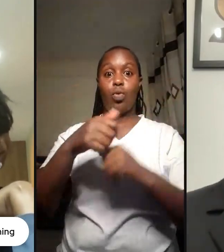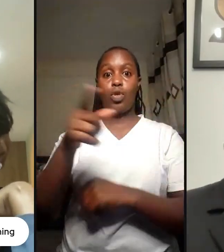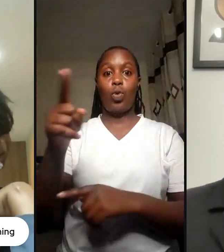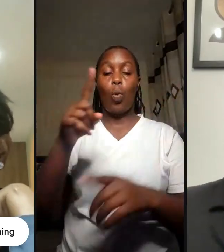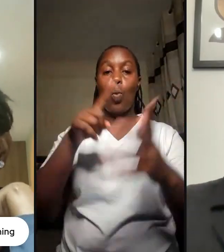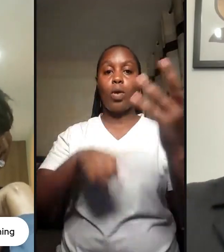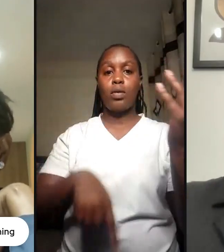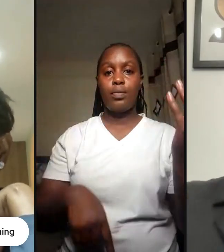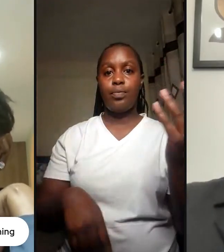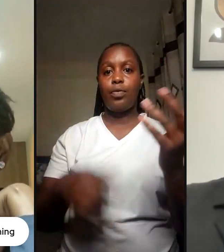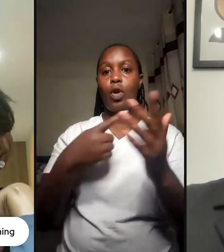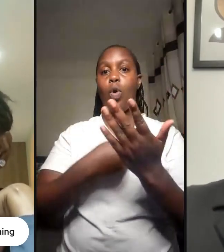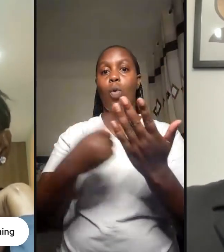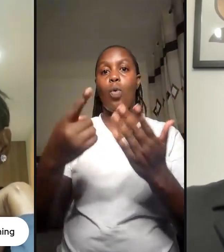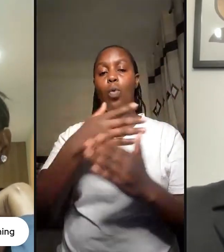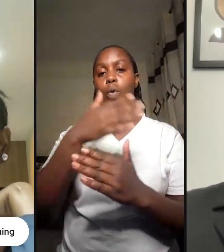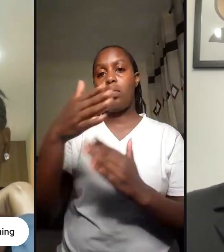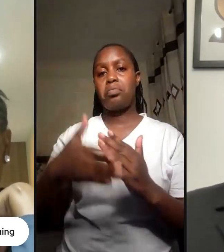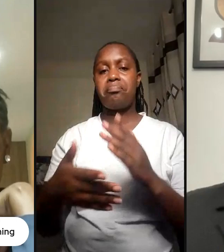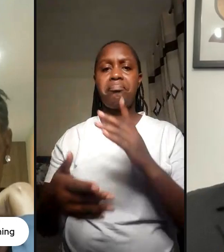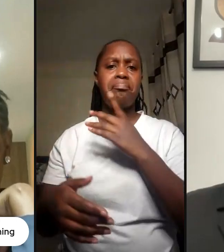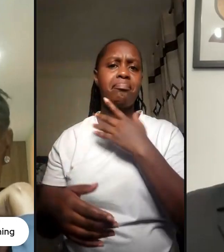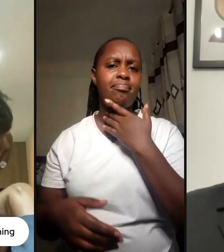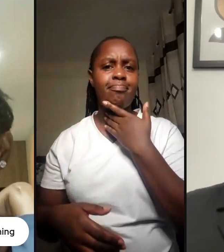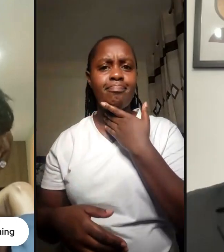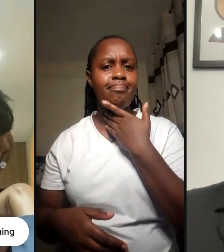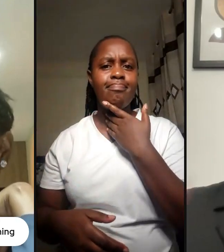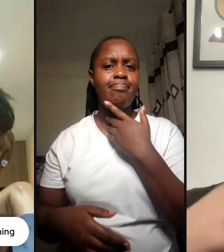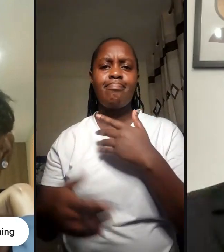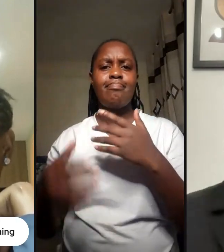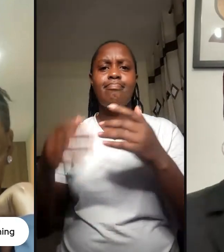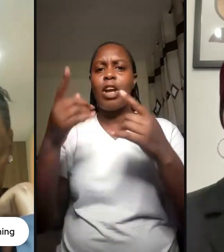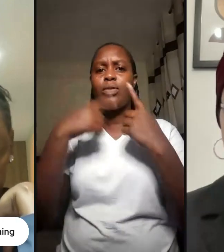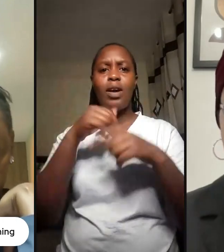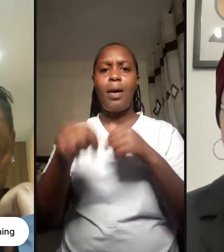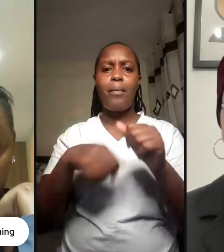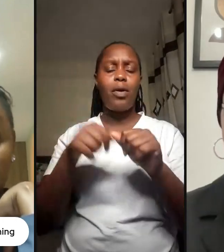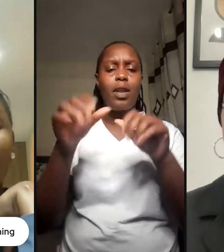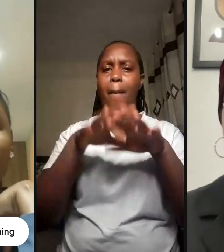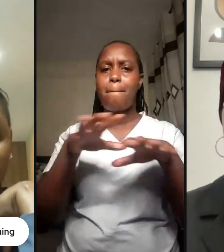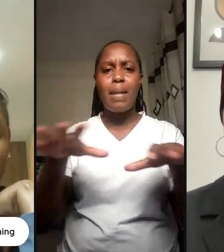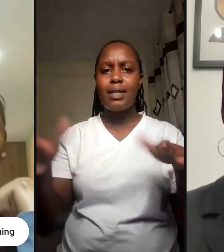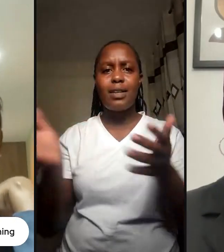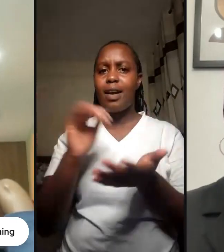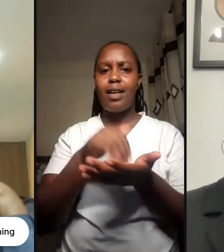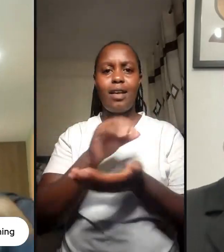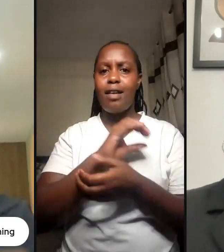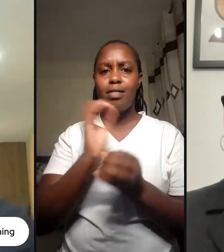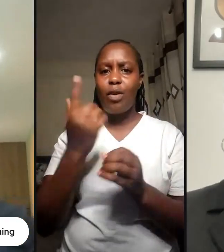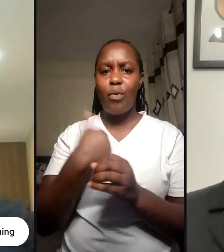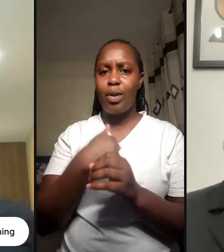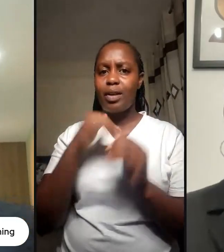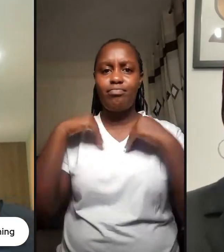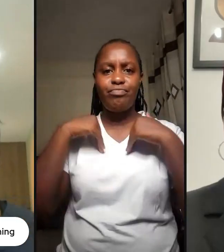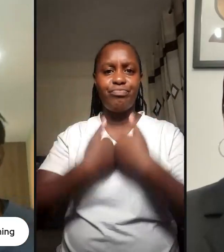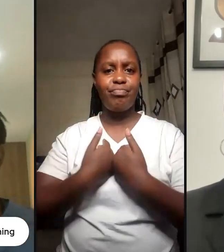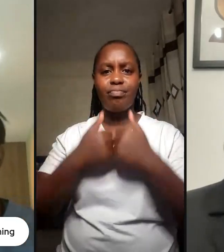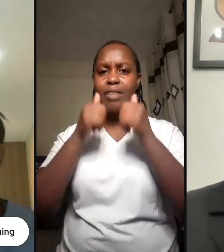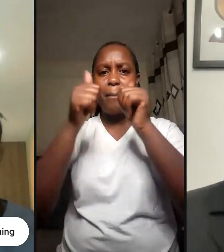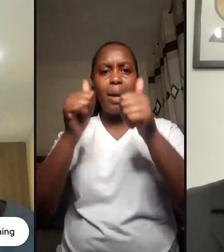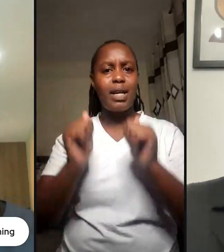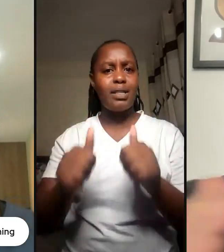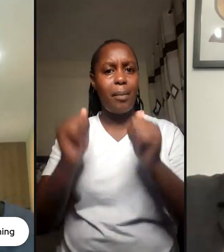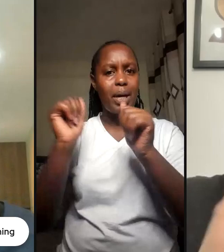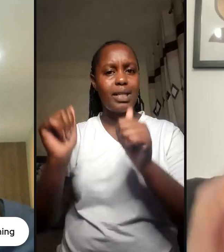being like, I don't have to talk about marketing again. We are tired from the entire week talking about marketing. Can we change the